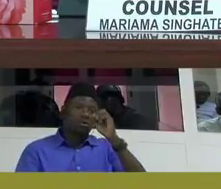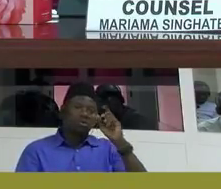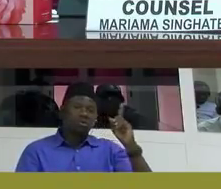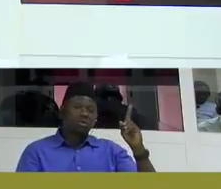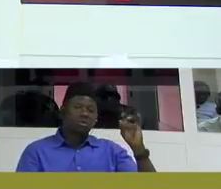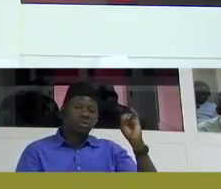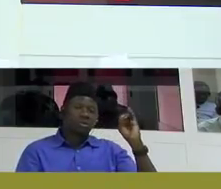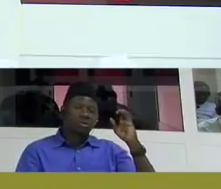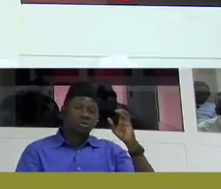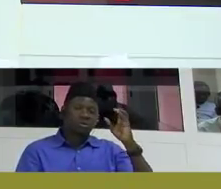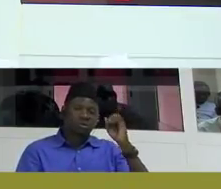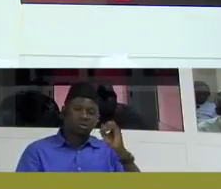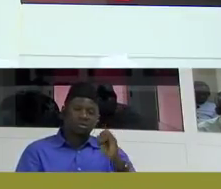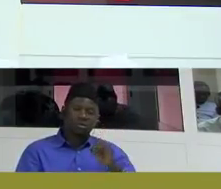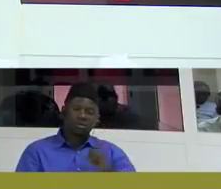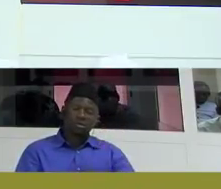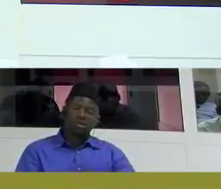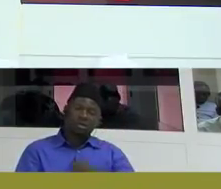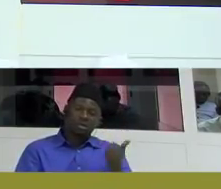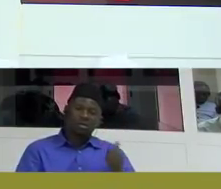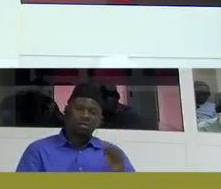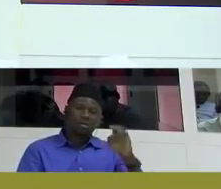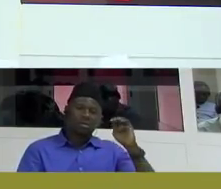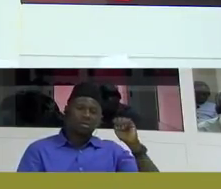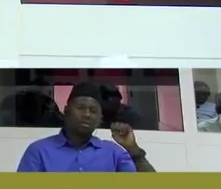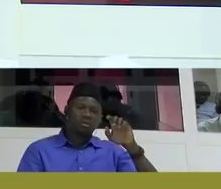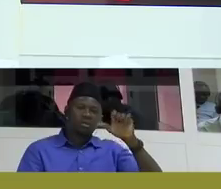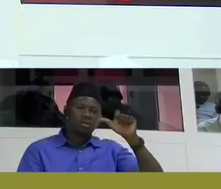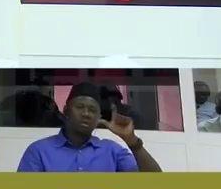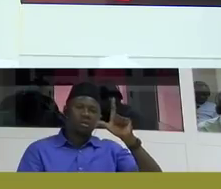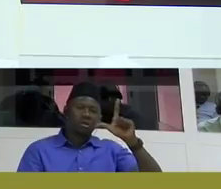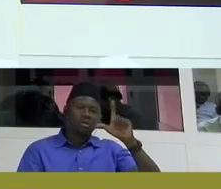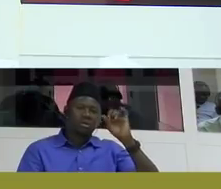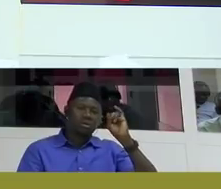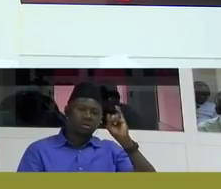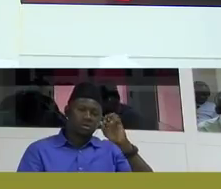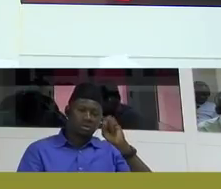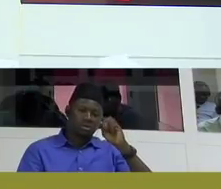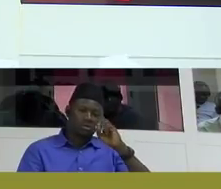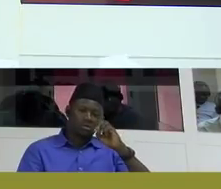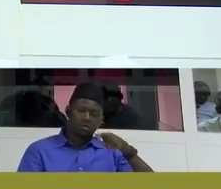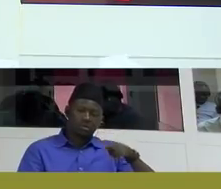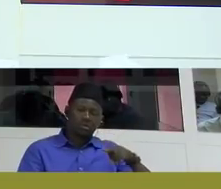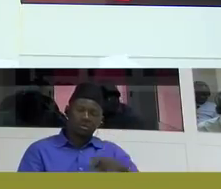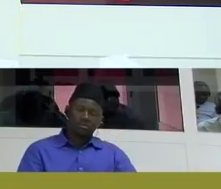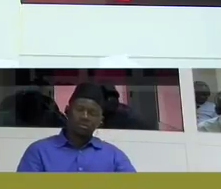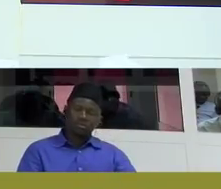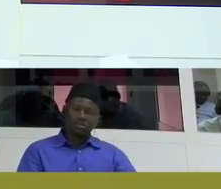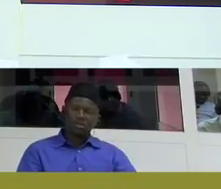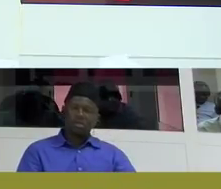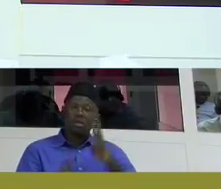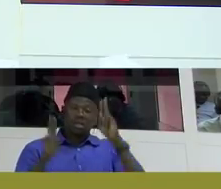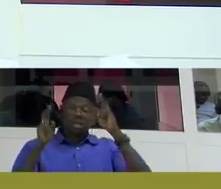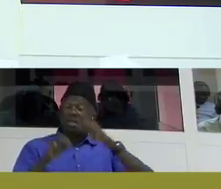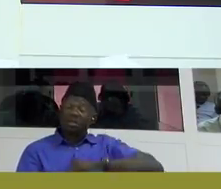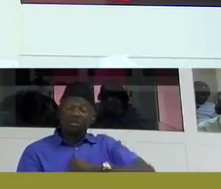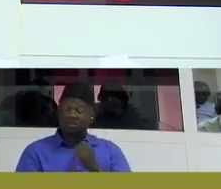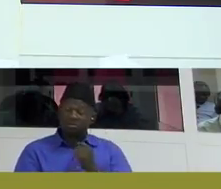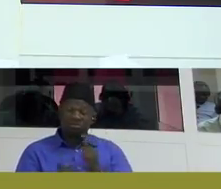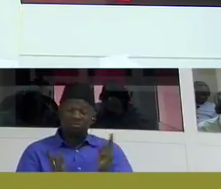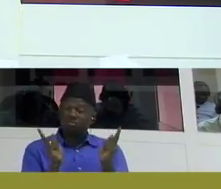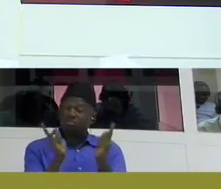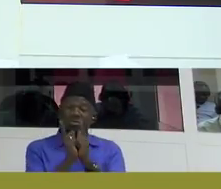He persisted, he refused to meet any of them and said, my decision is